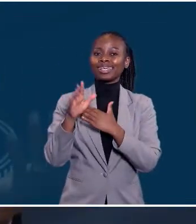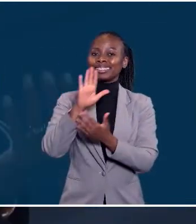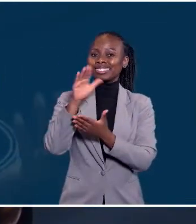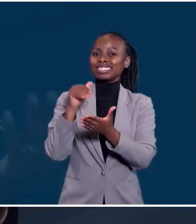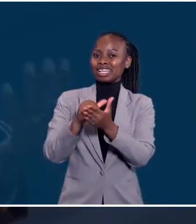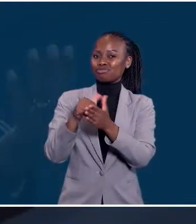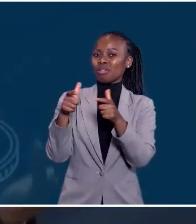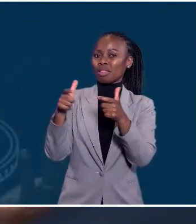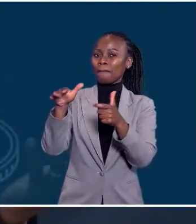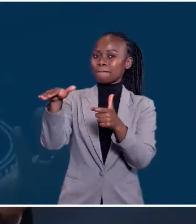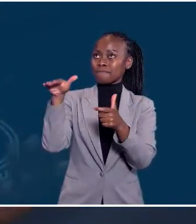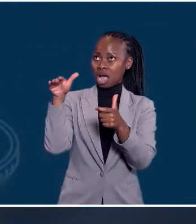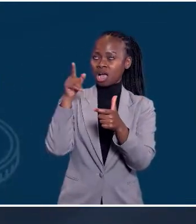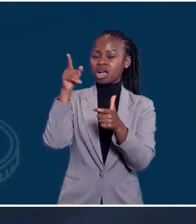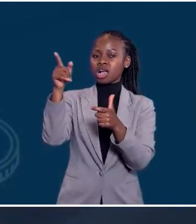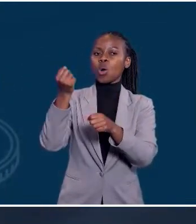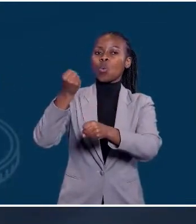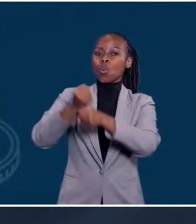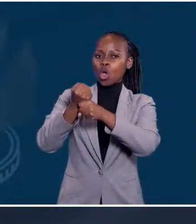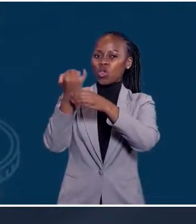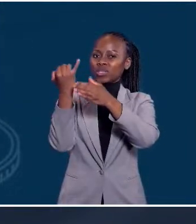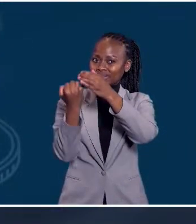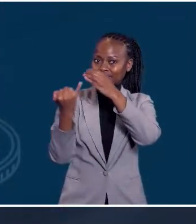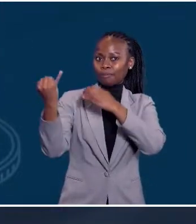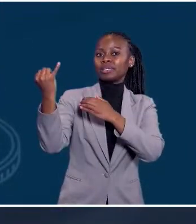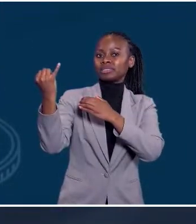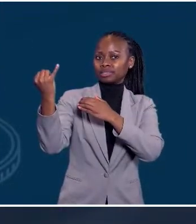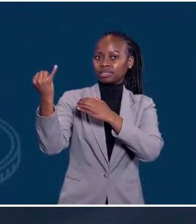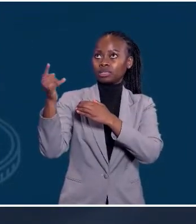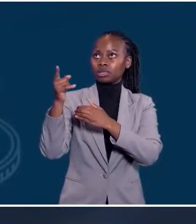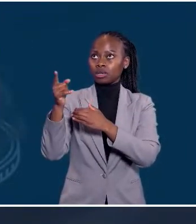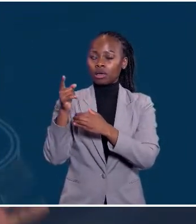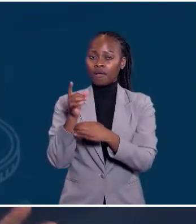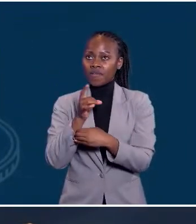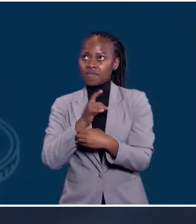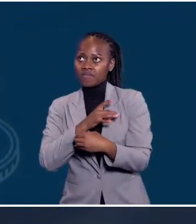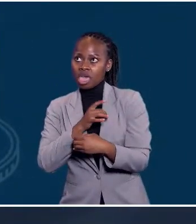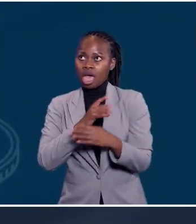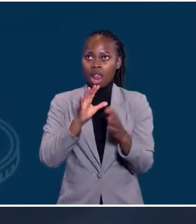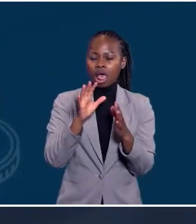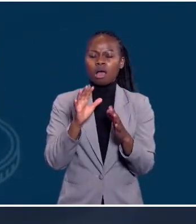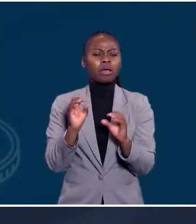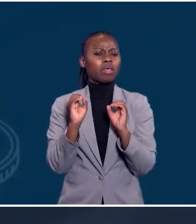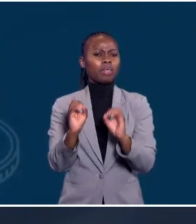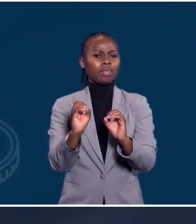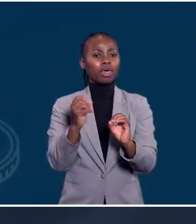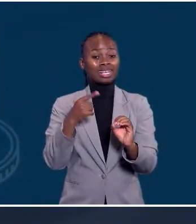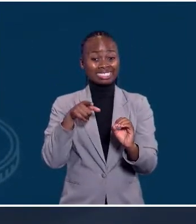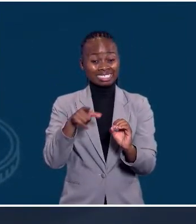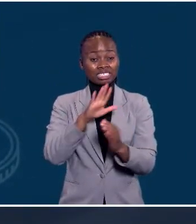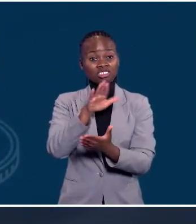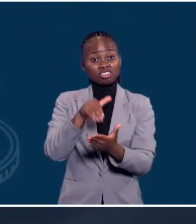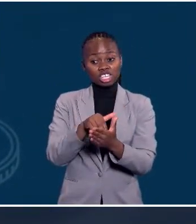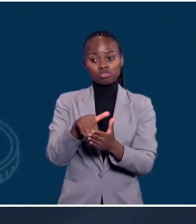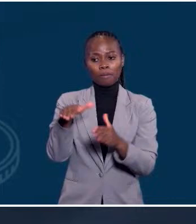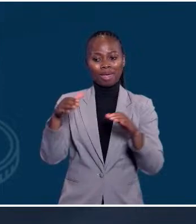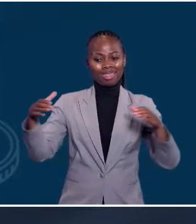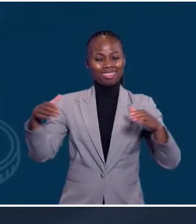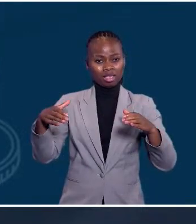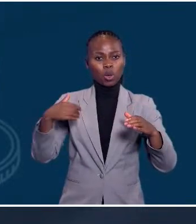without fear, favor, or prejudice. And it is a space that we protect for